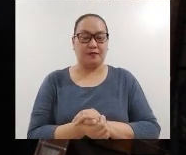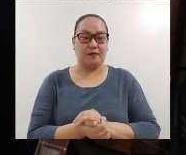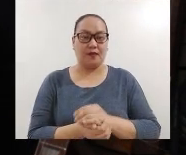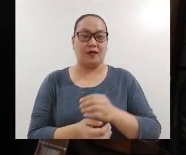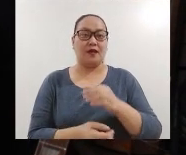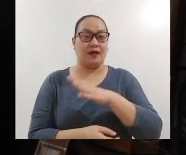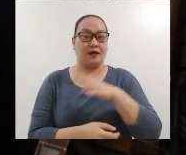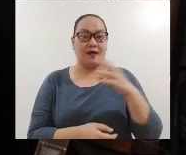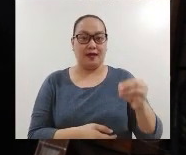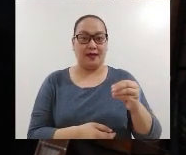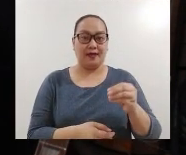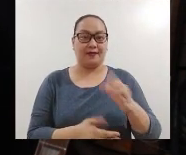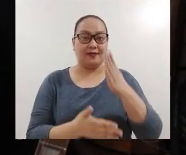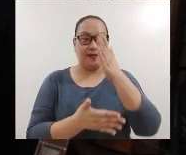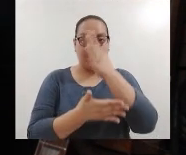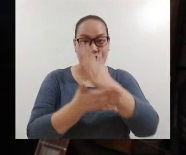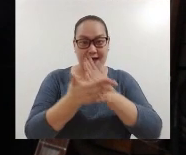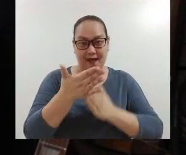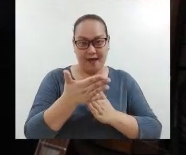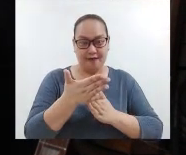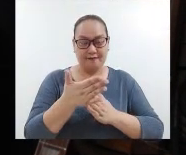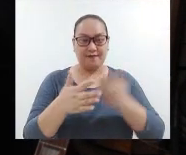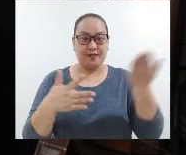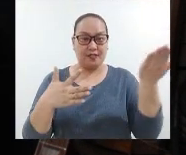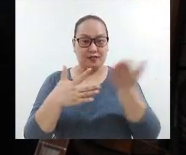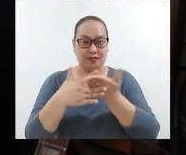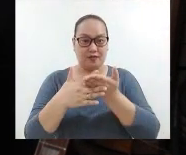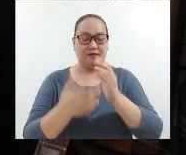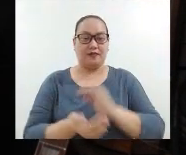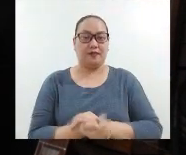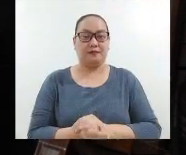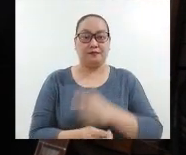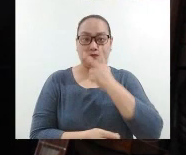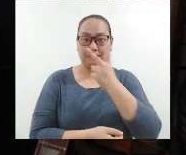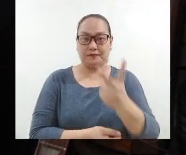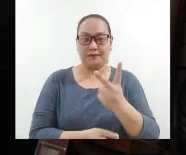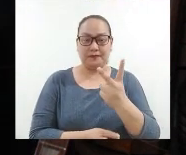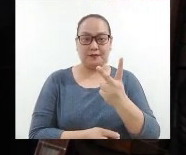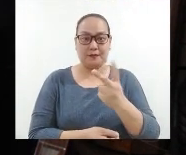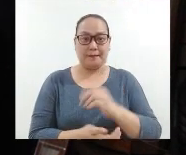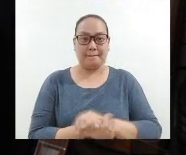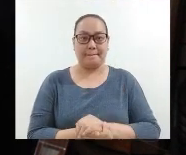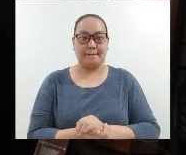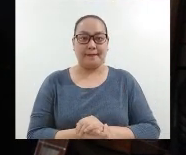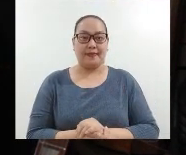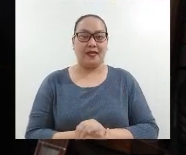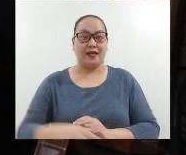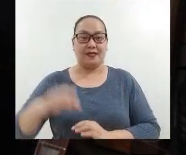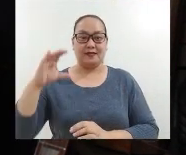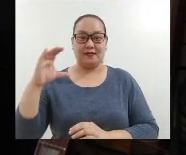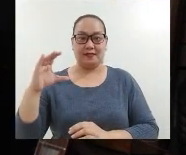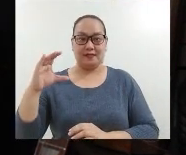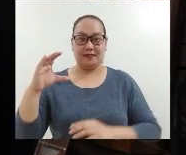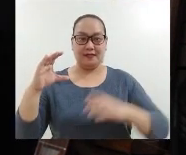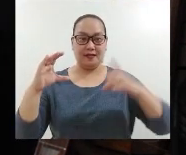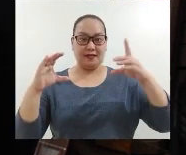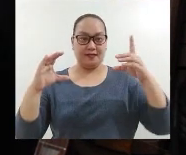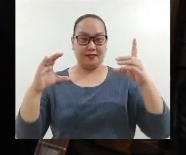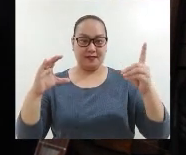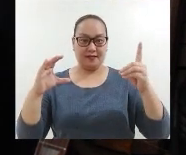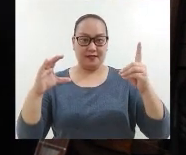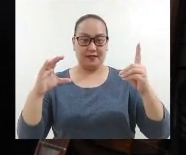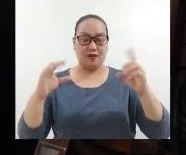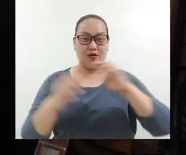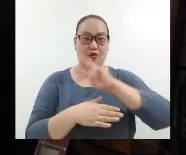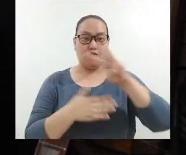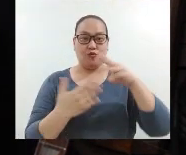and half step interval. As you can see, C and D is a